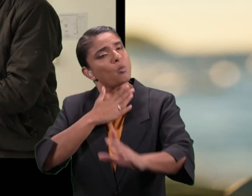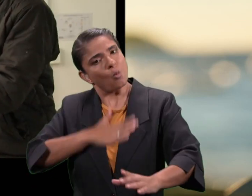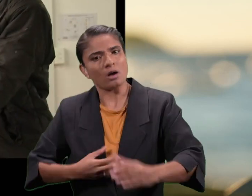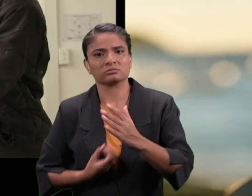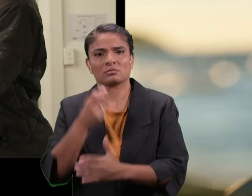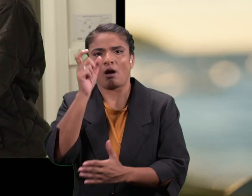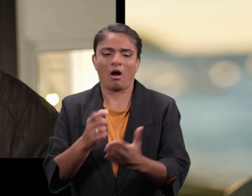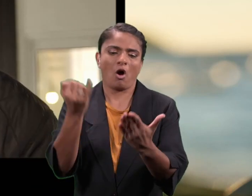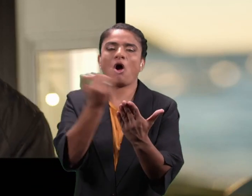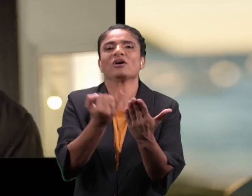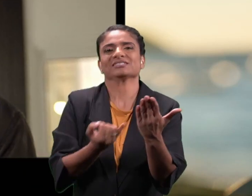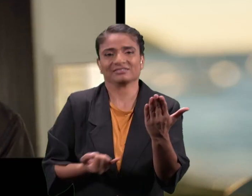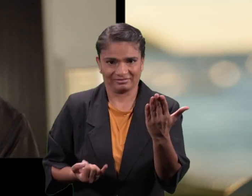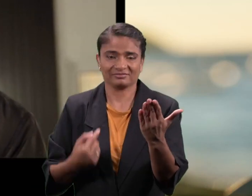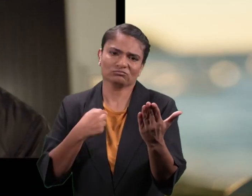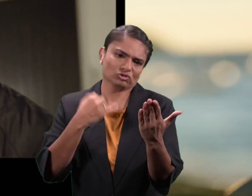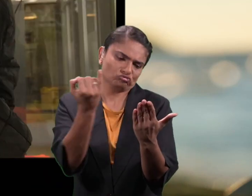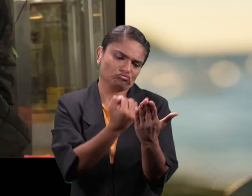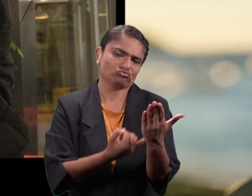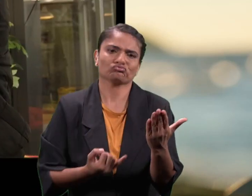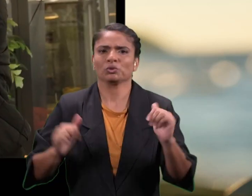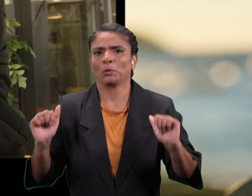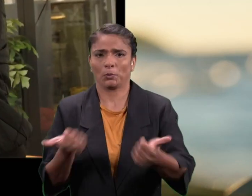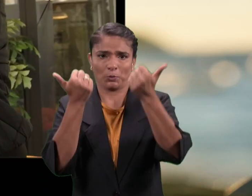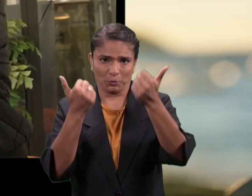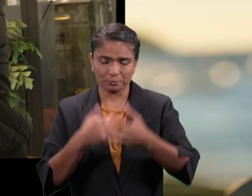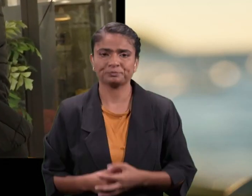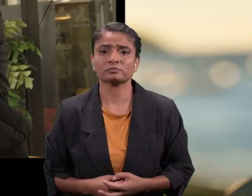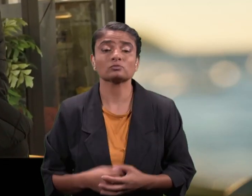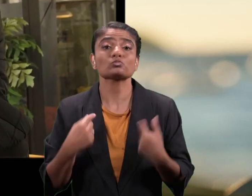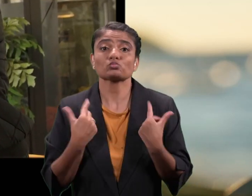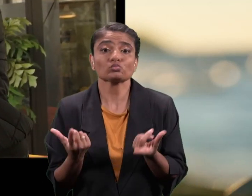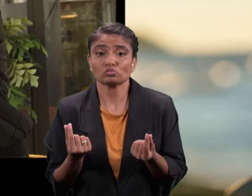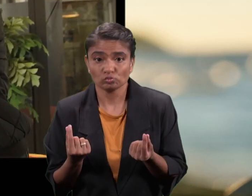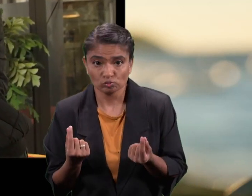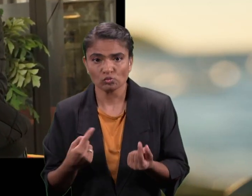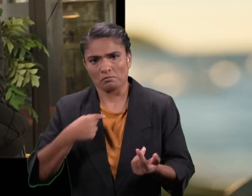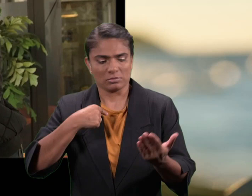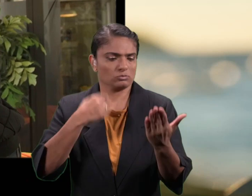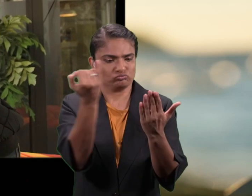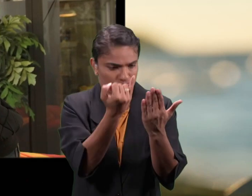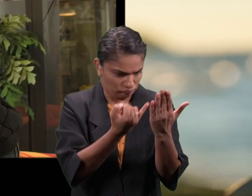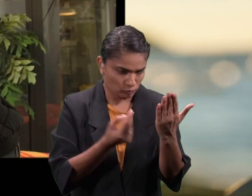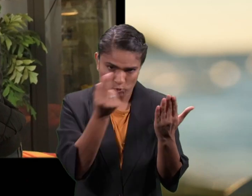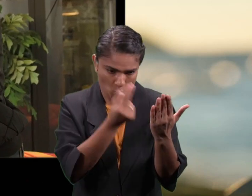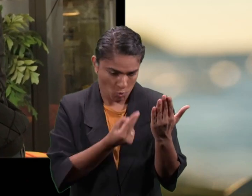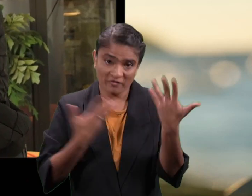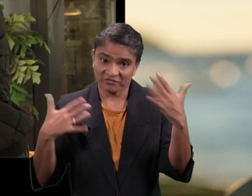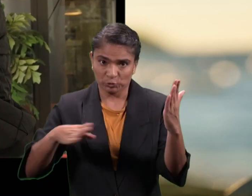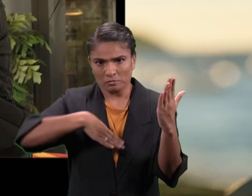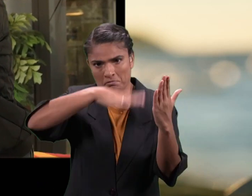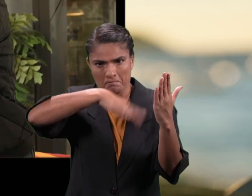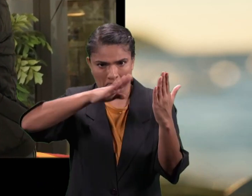dream is to be an artist. What I do is I draw, I